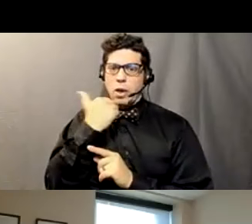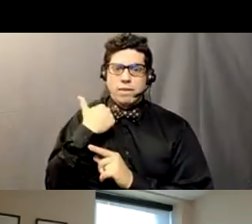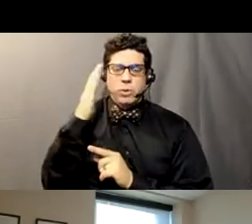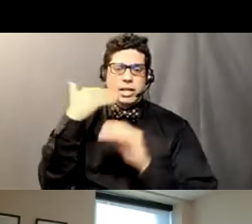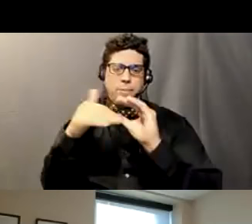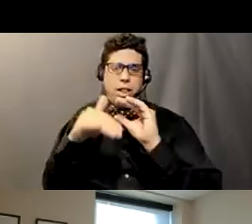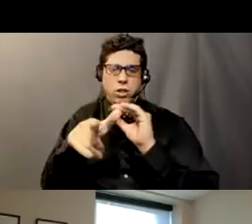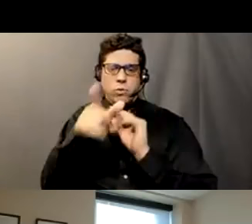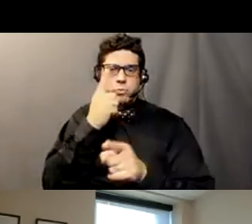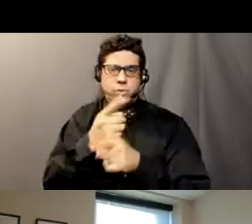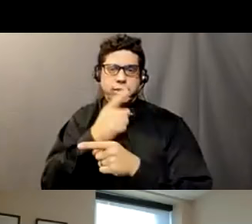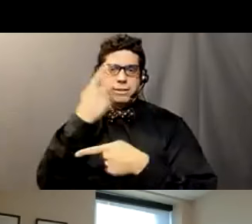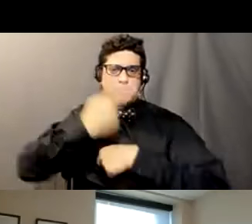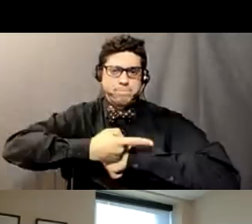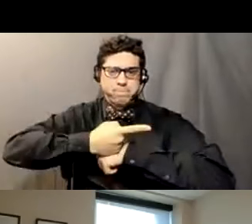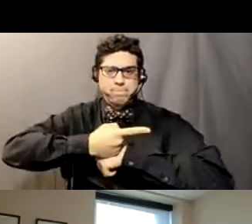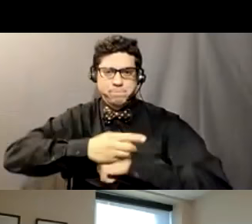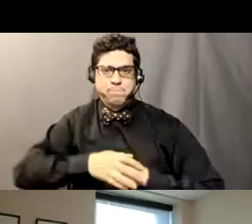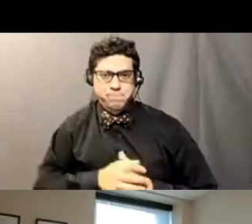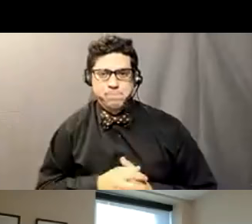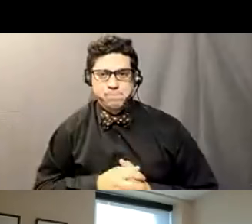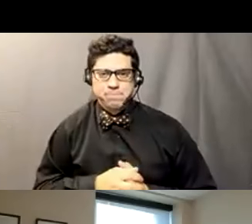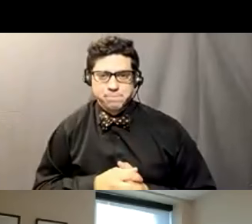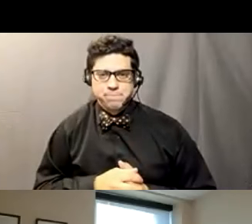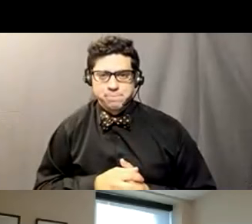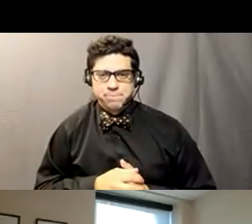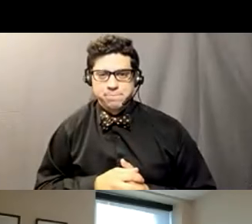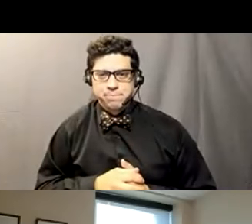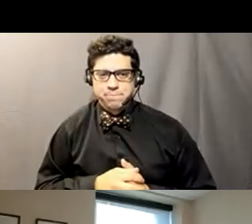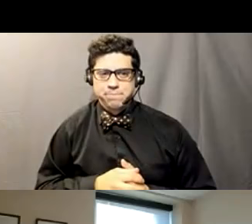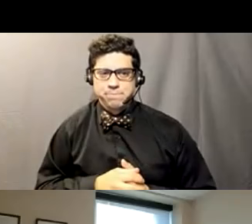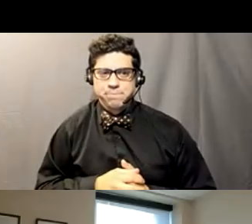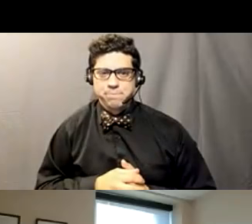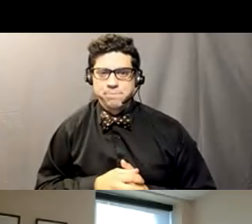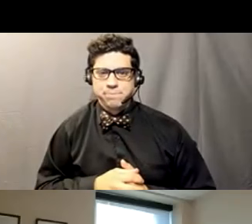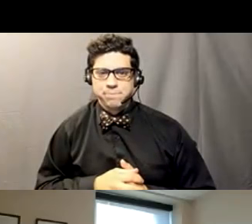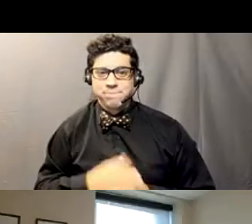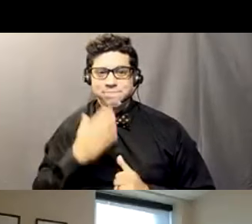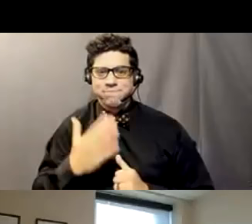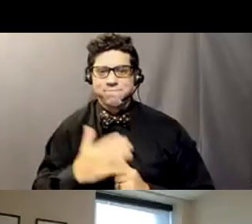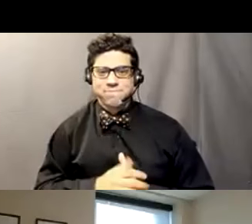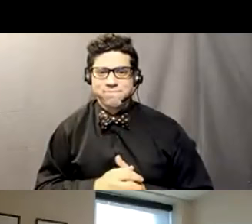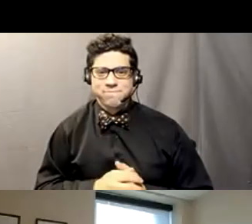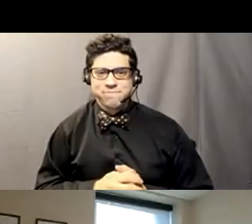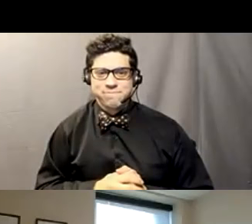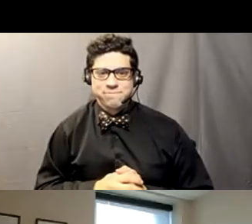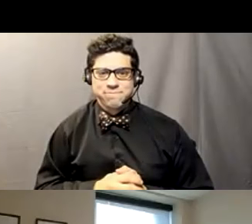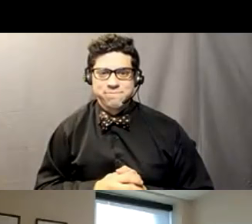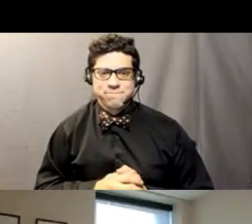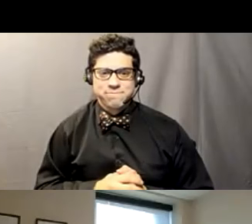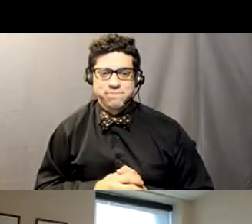email that will have the correct dates and times for all of our future meetings. Thank you.